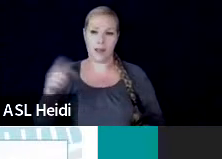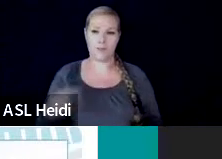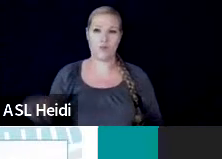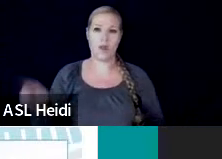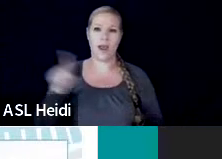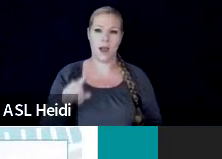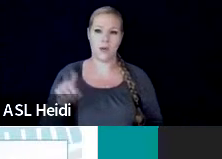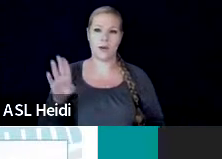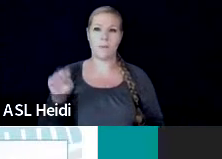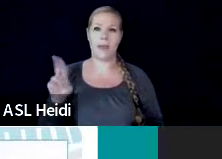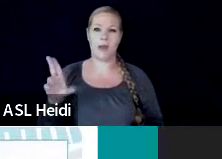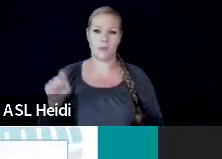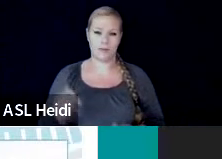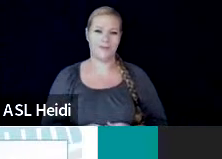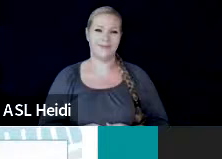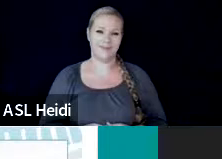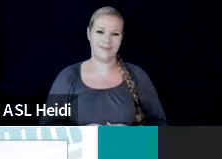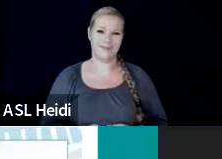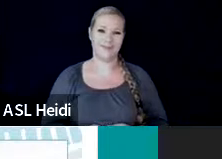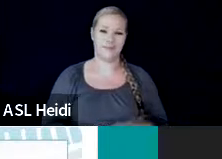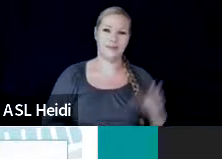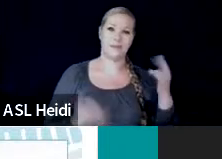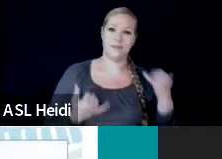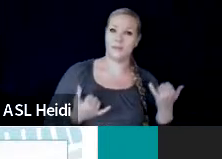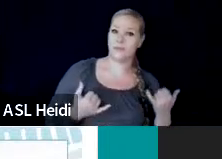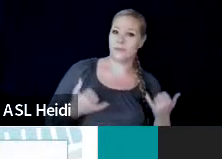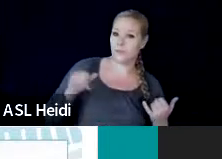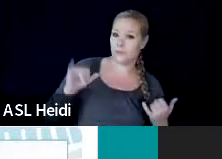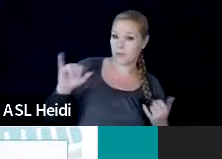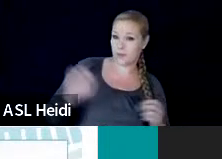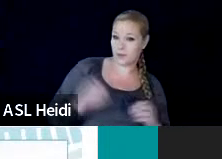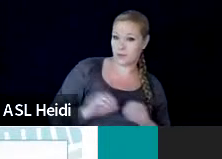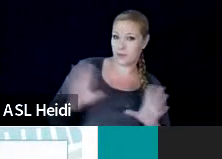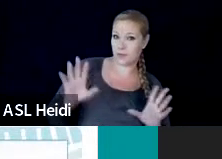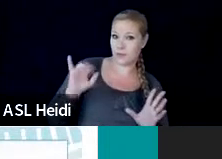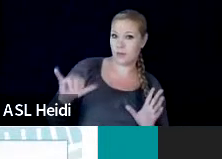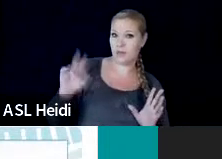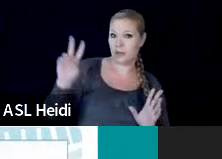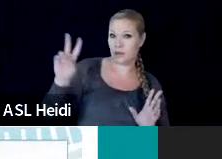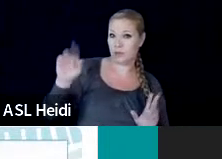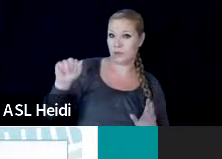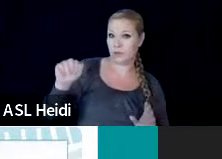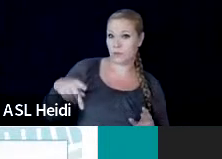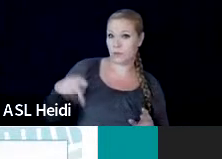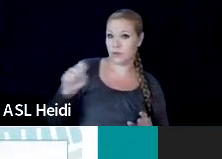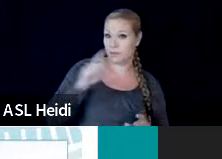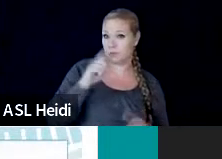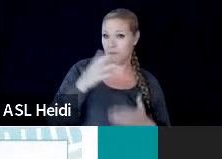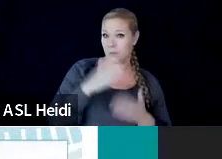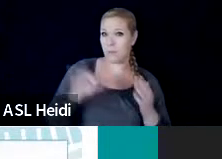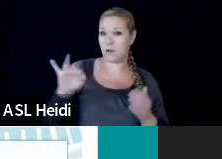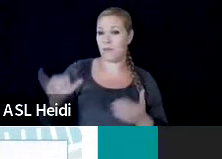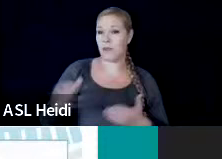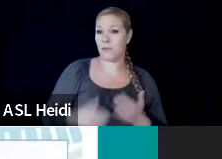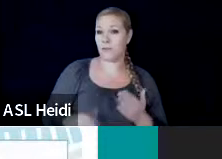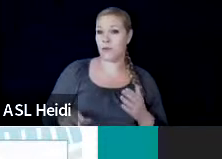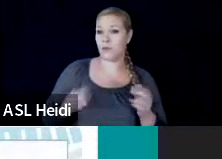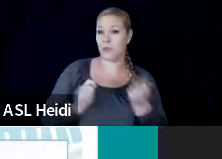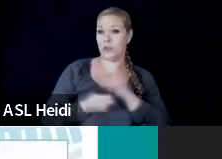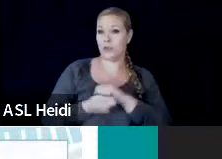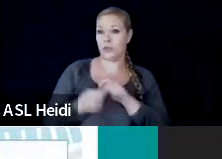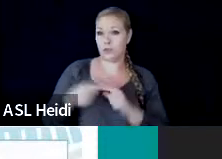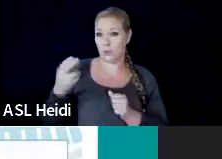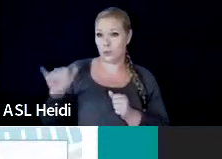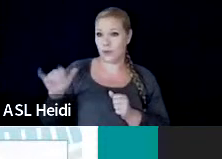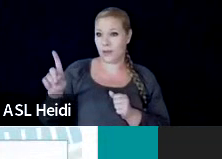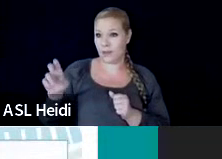is to reiterate that those two ramps are part of that partial interchange to Hayden Island. So again, those are the ramps that